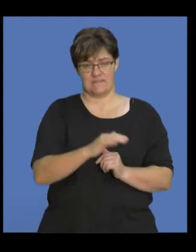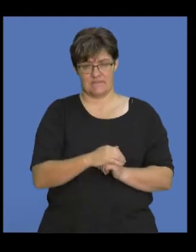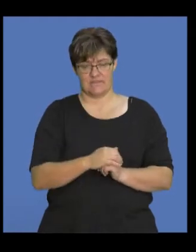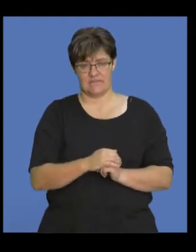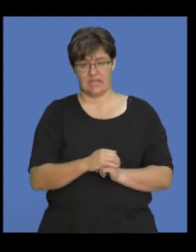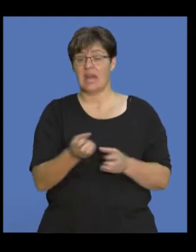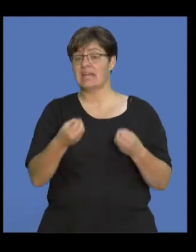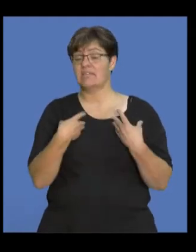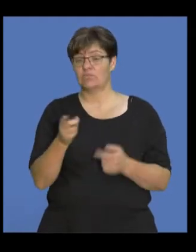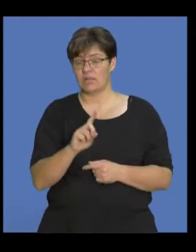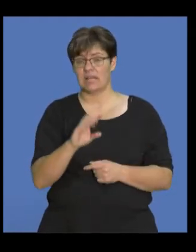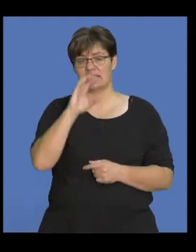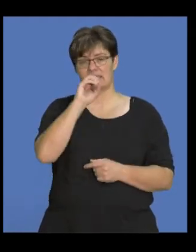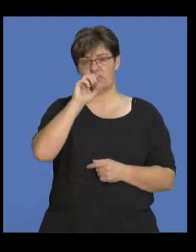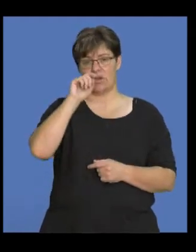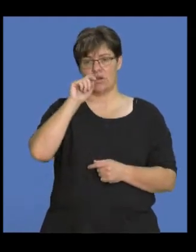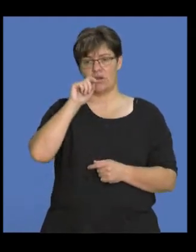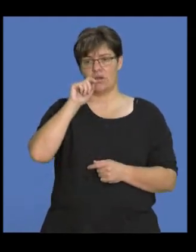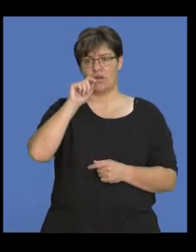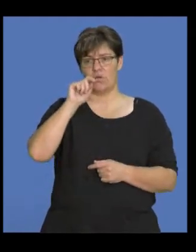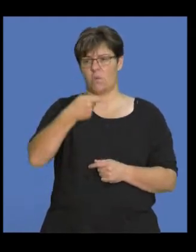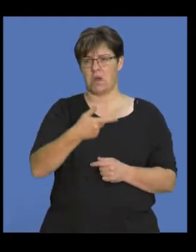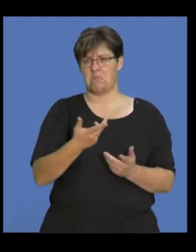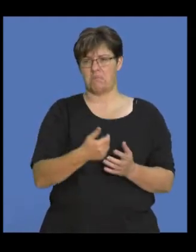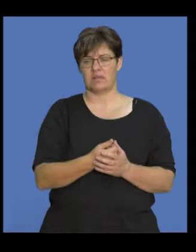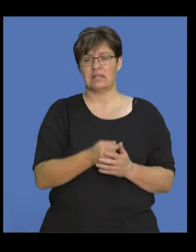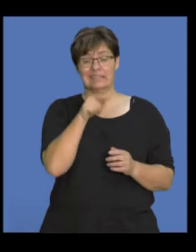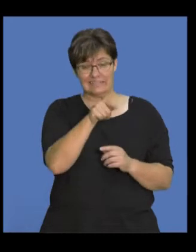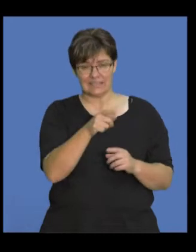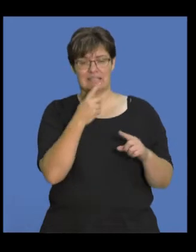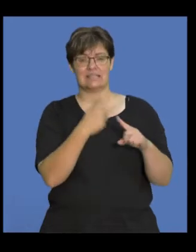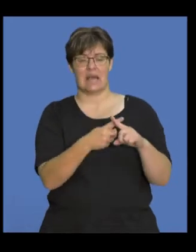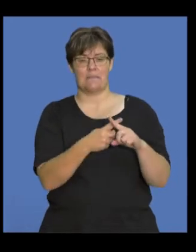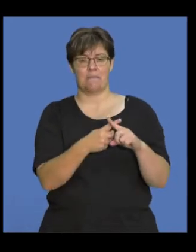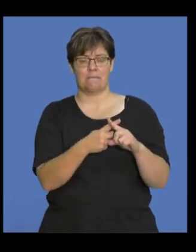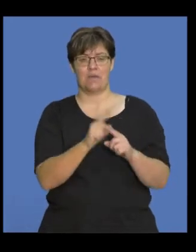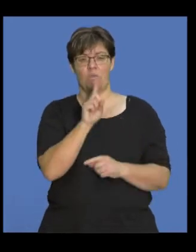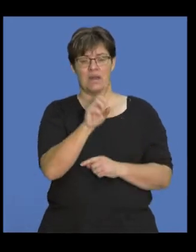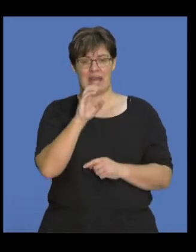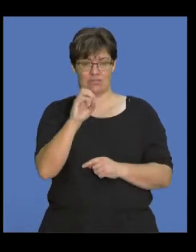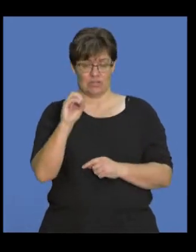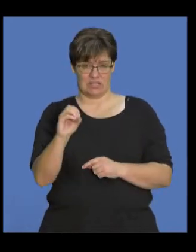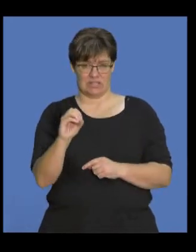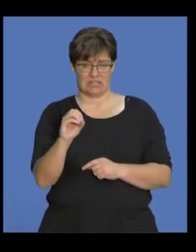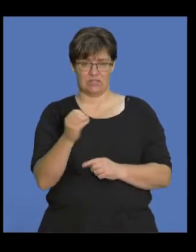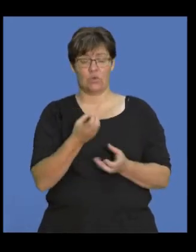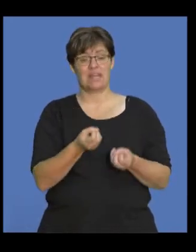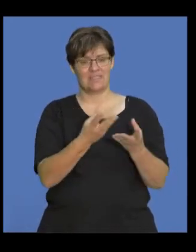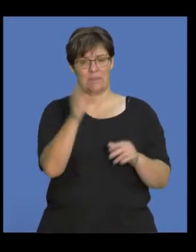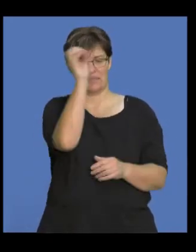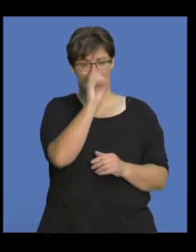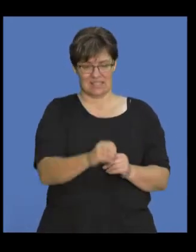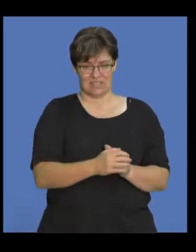me 0, that. Then you will just multiply this by 100 to get it to be a percentage. Then